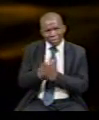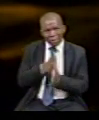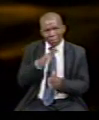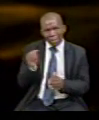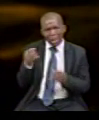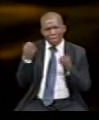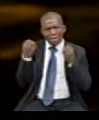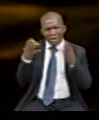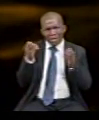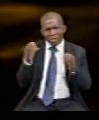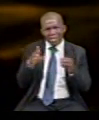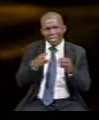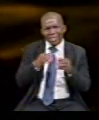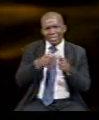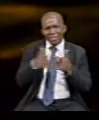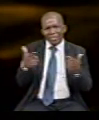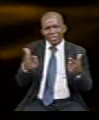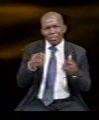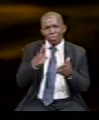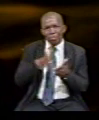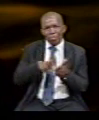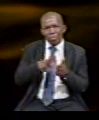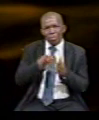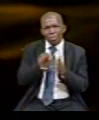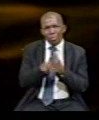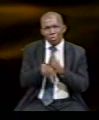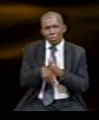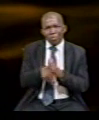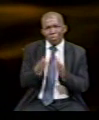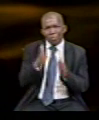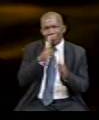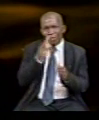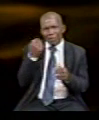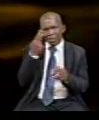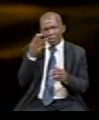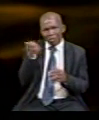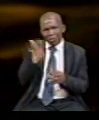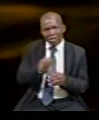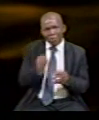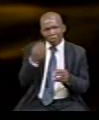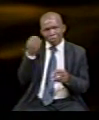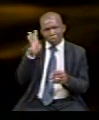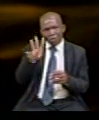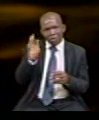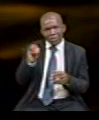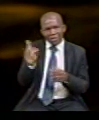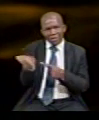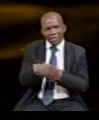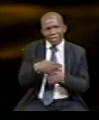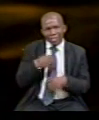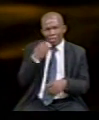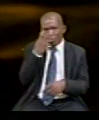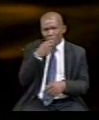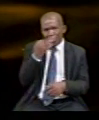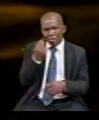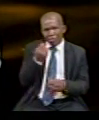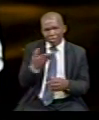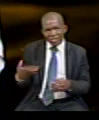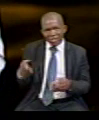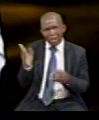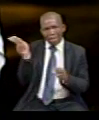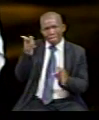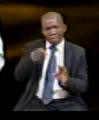of them 40 days and speaking of the things pertaining to the kingdom of God.